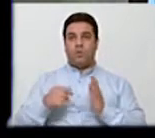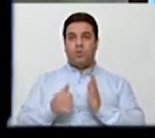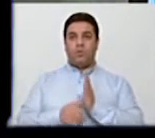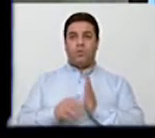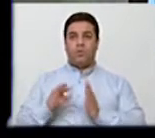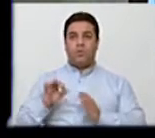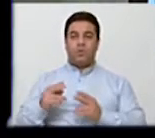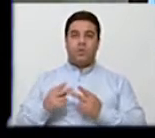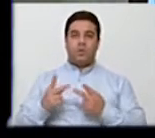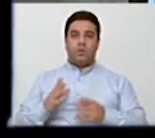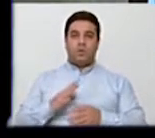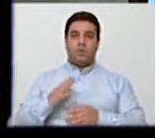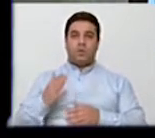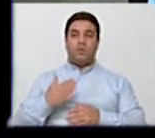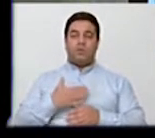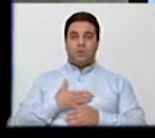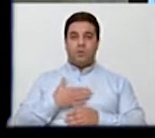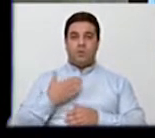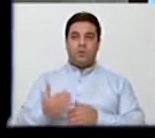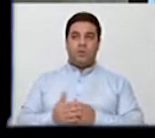molni tashkil qildi. Bizda